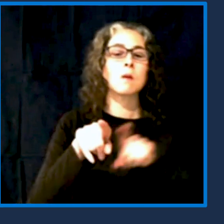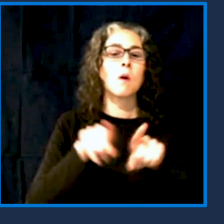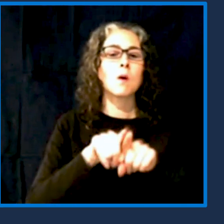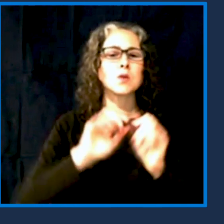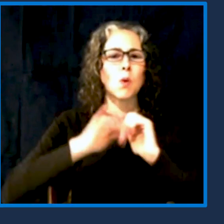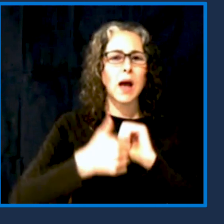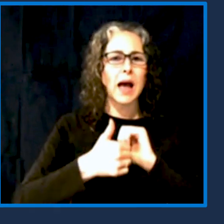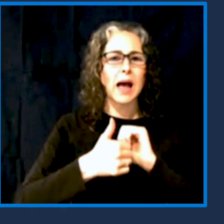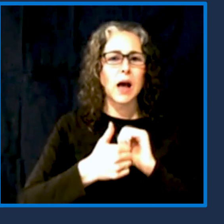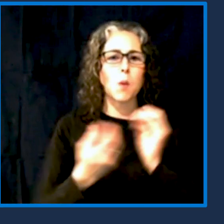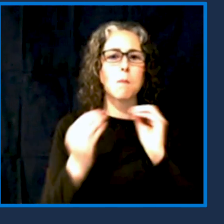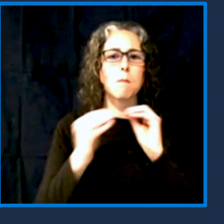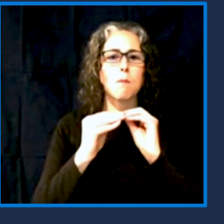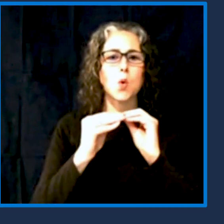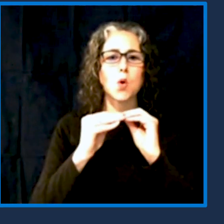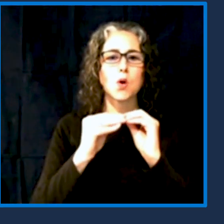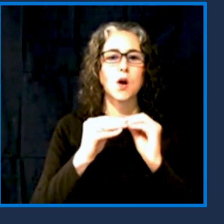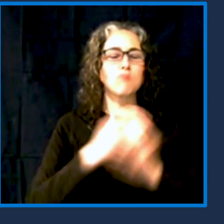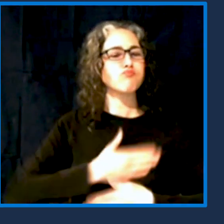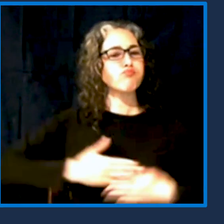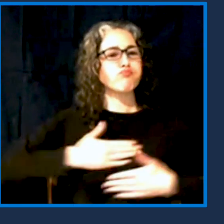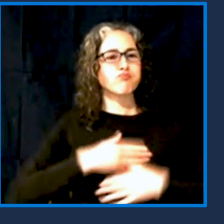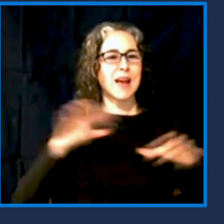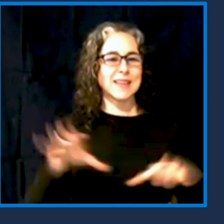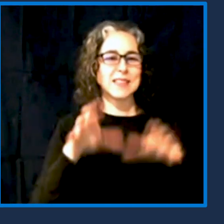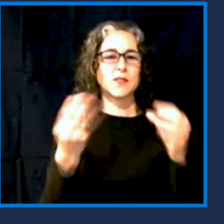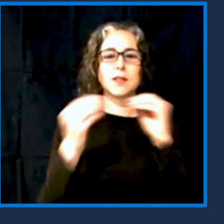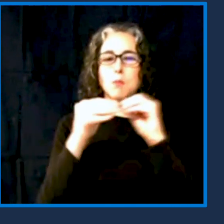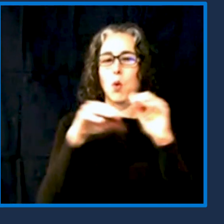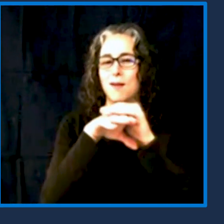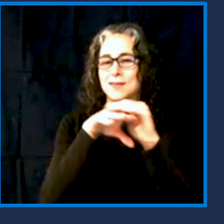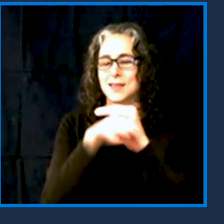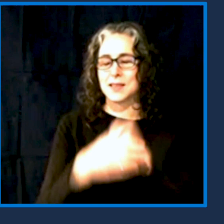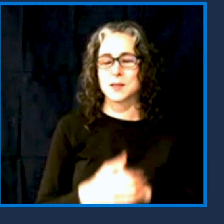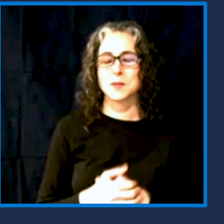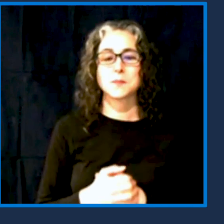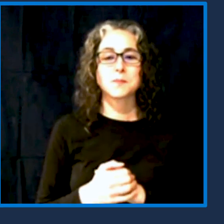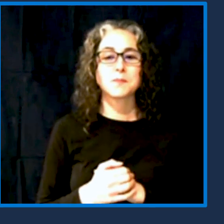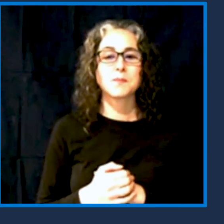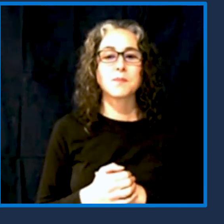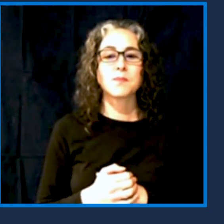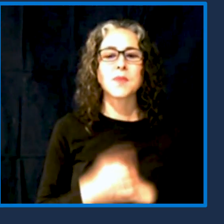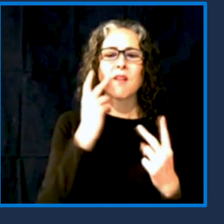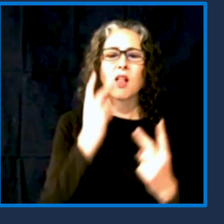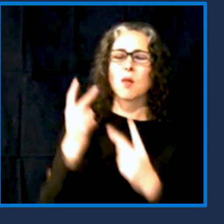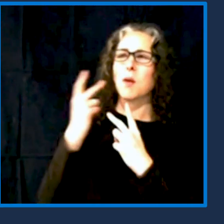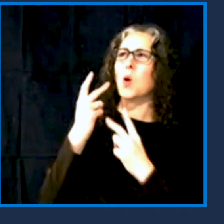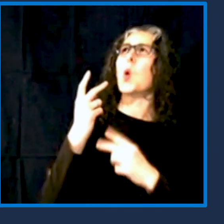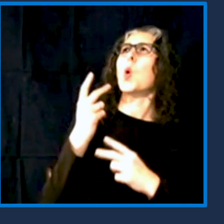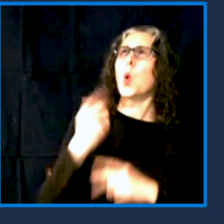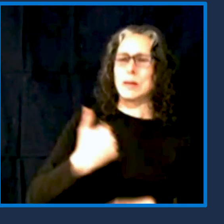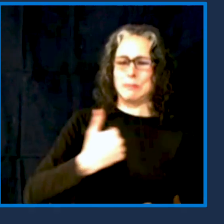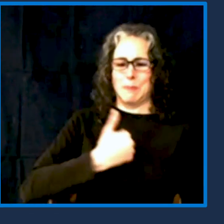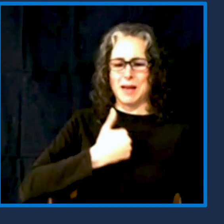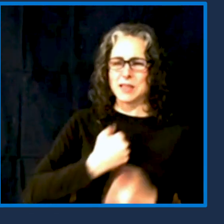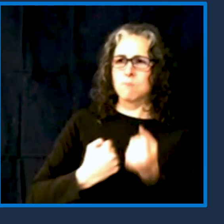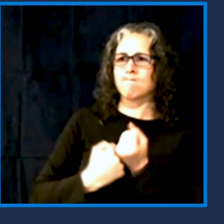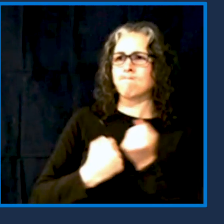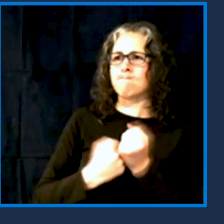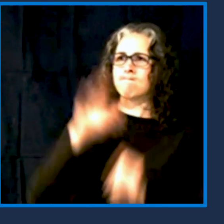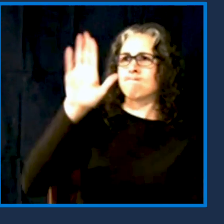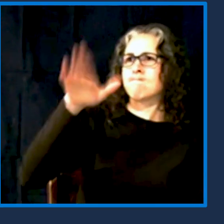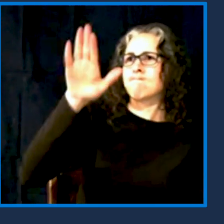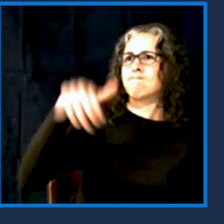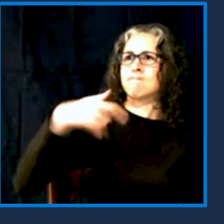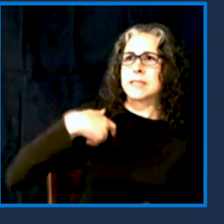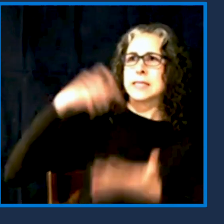can make recreational activities more accessible. So if I look back, the self-advocacy play a very important role in my success till